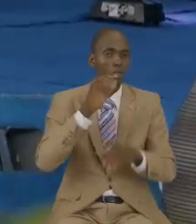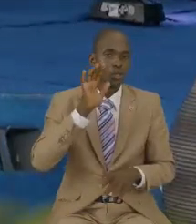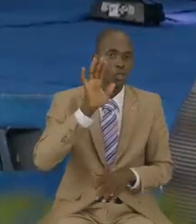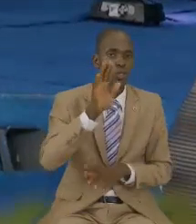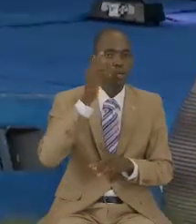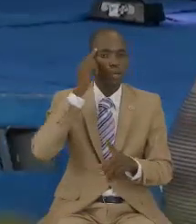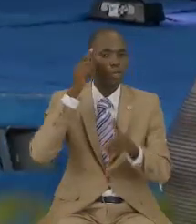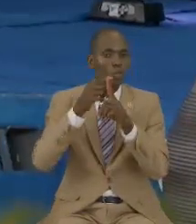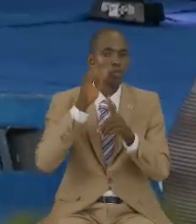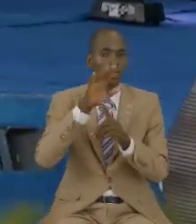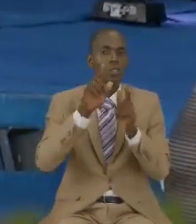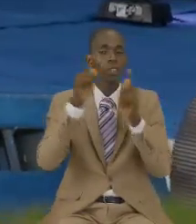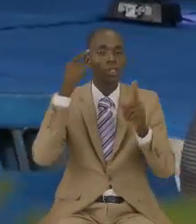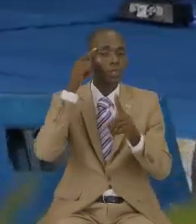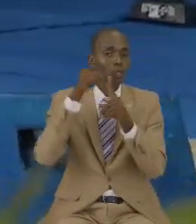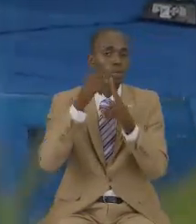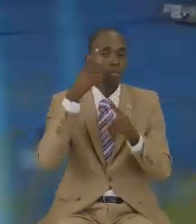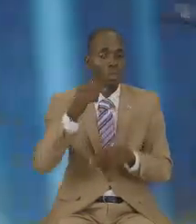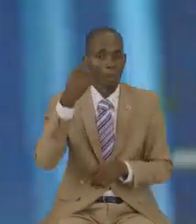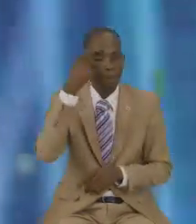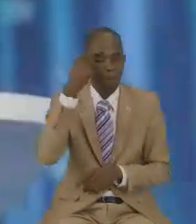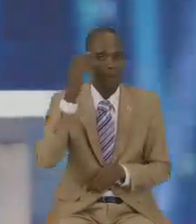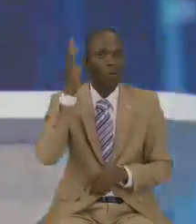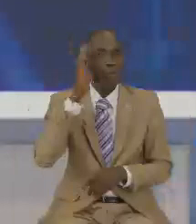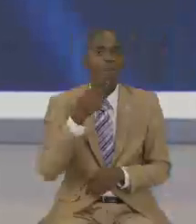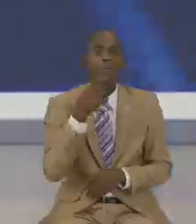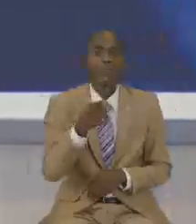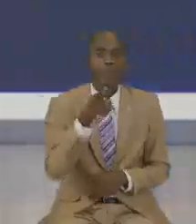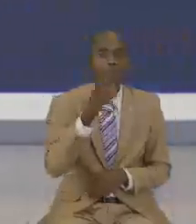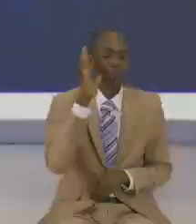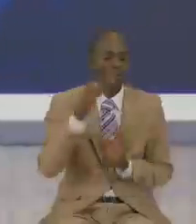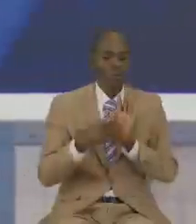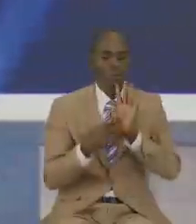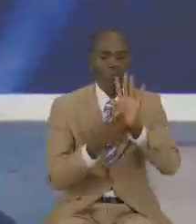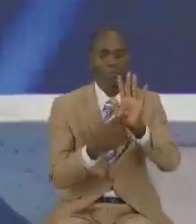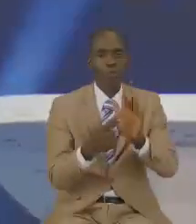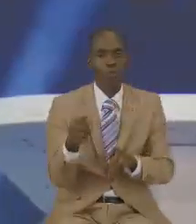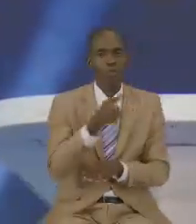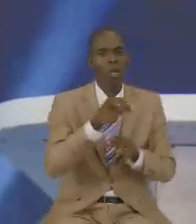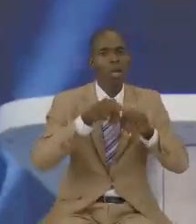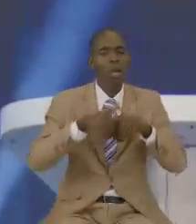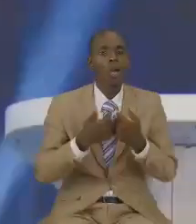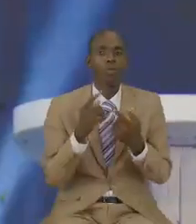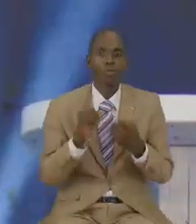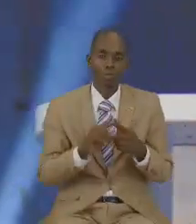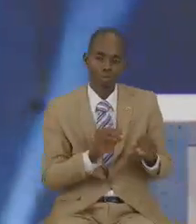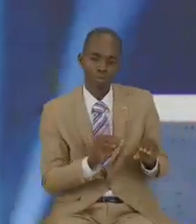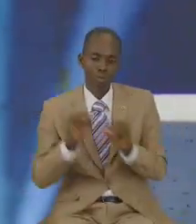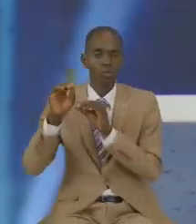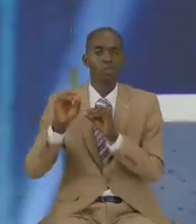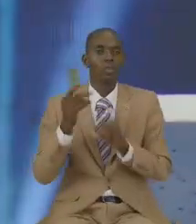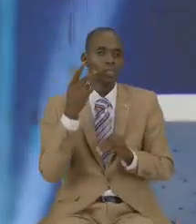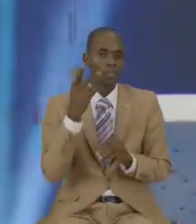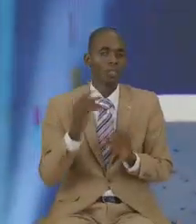the great goal, the mind will tell you, will show you how to move on. Let me give you an